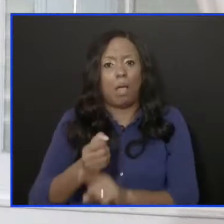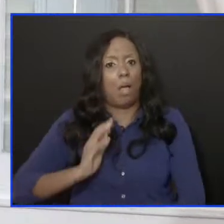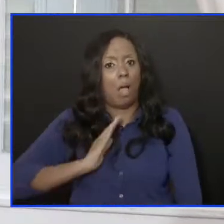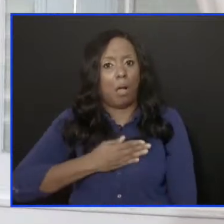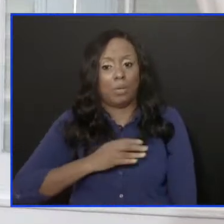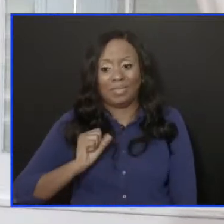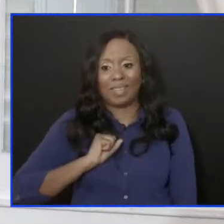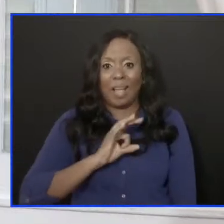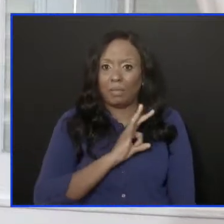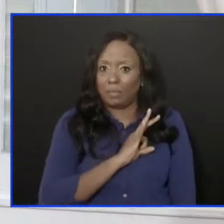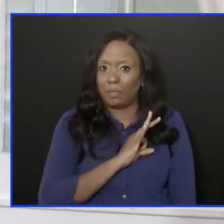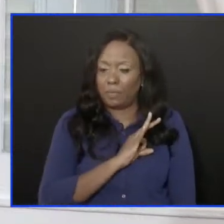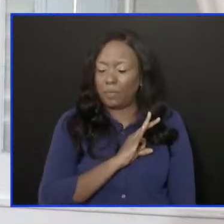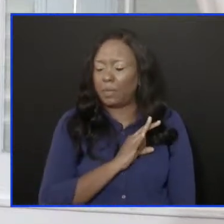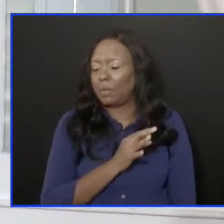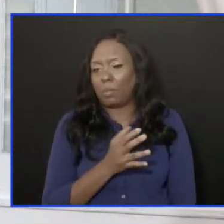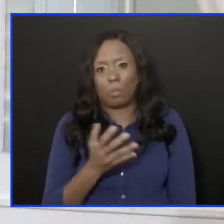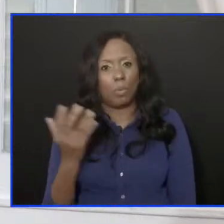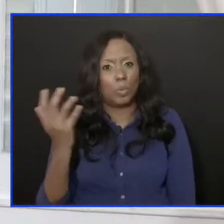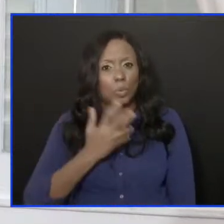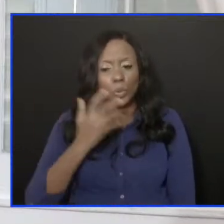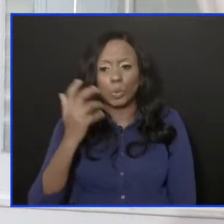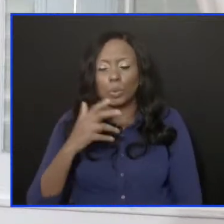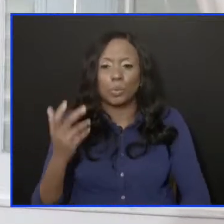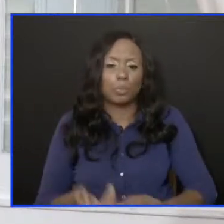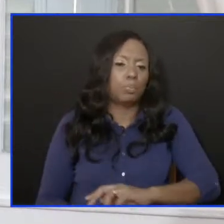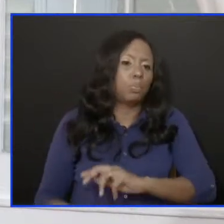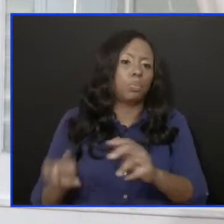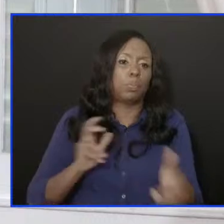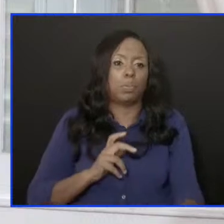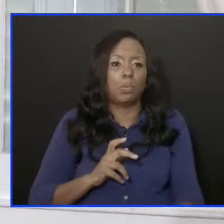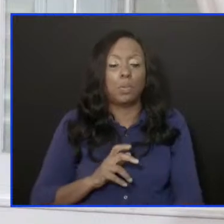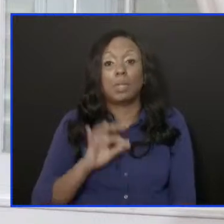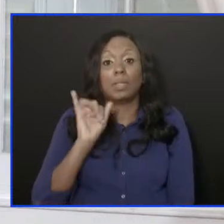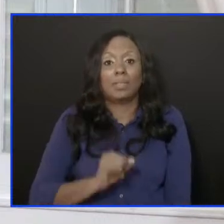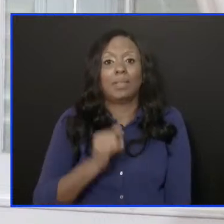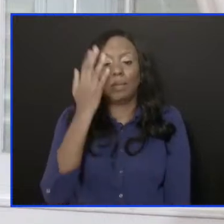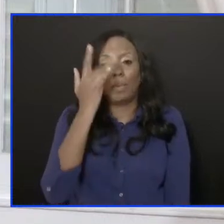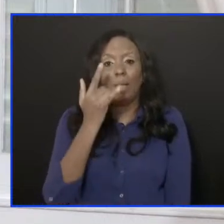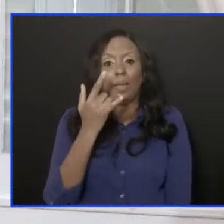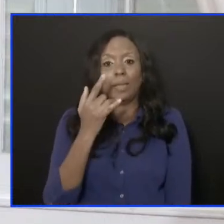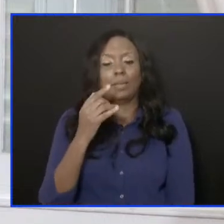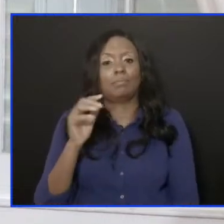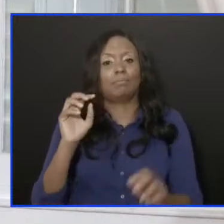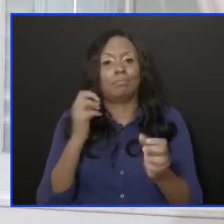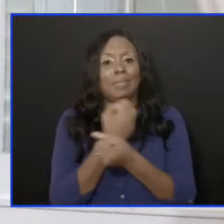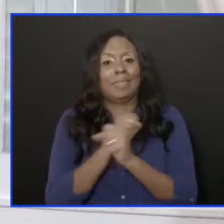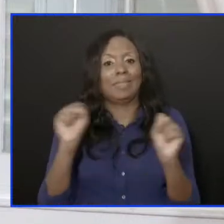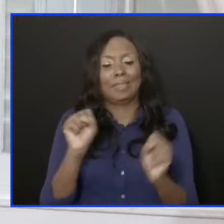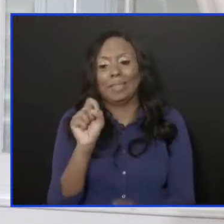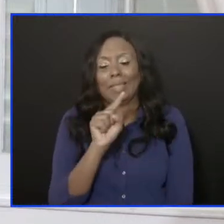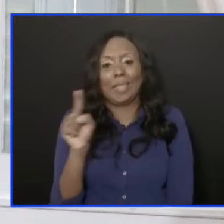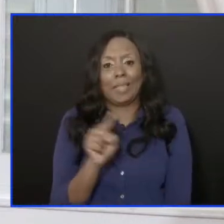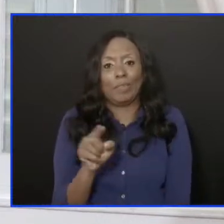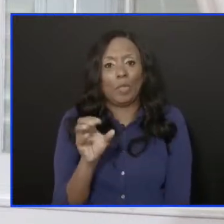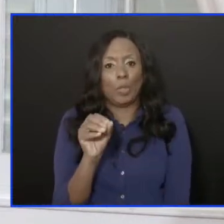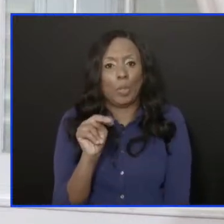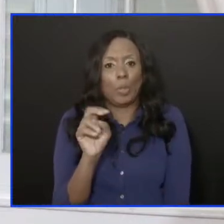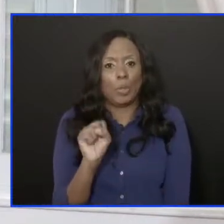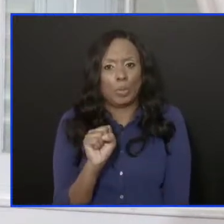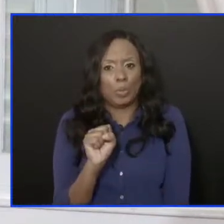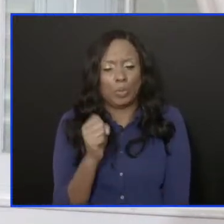And so in terms of the safe zones policy, And let's say for public health